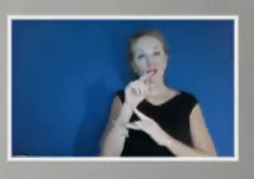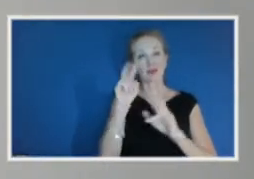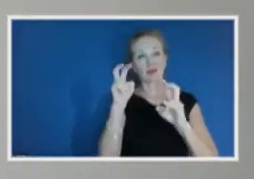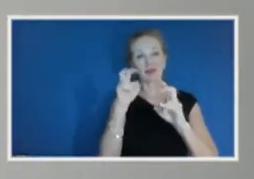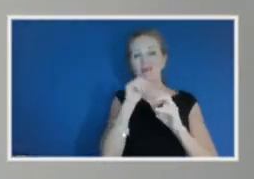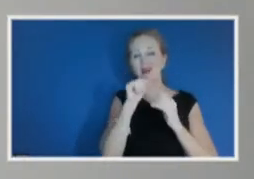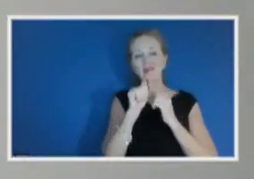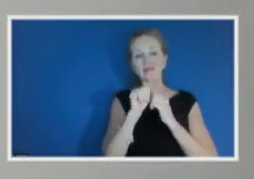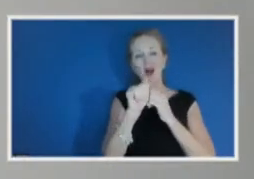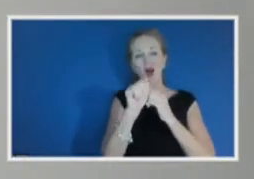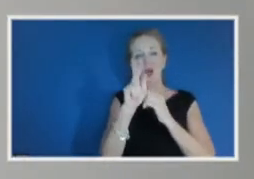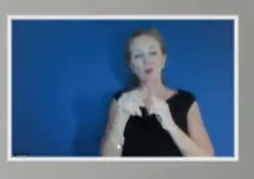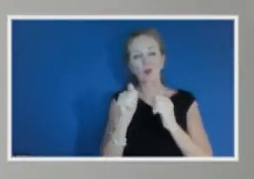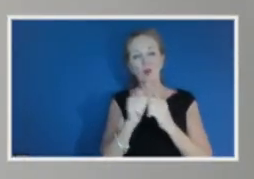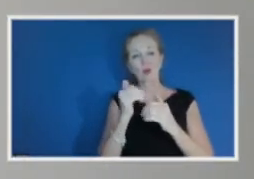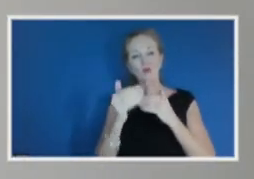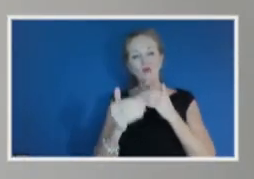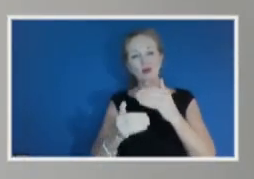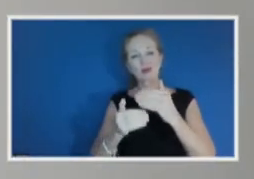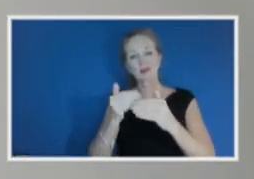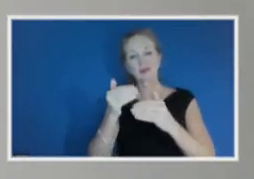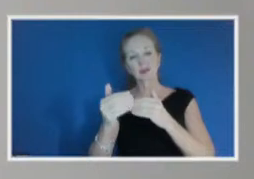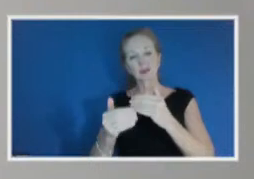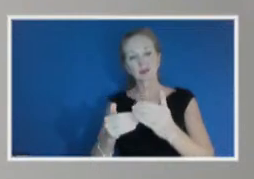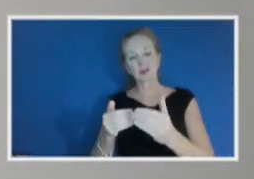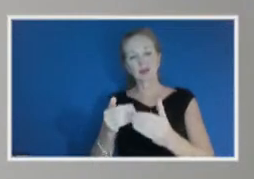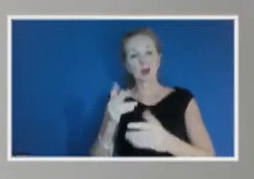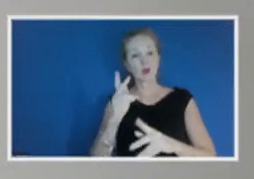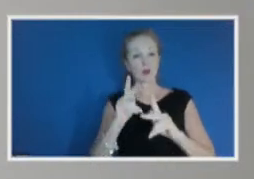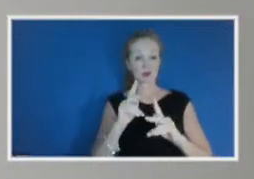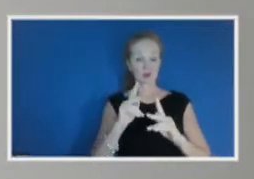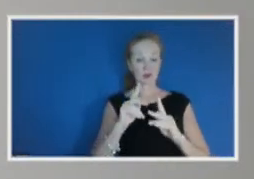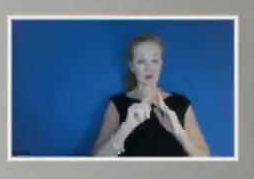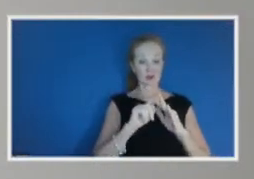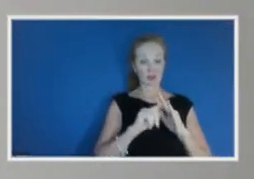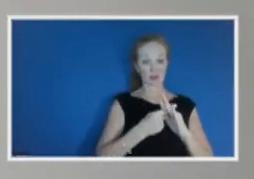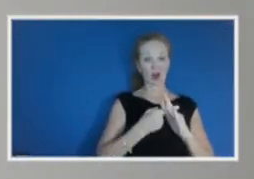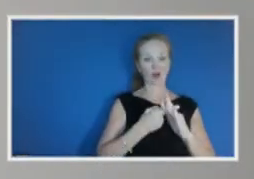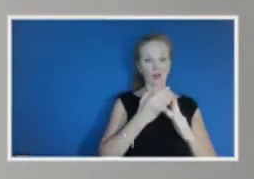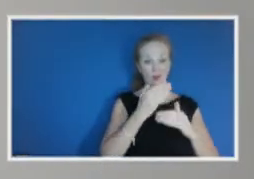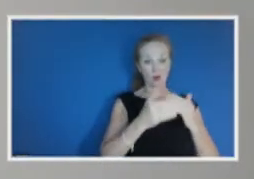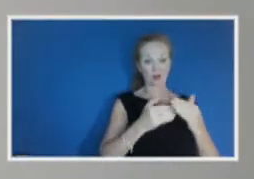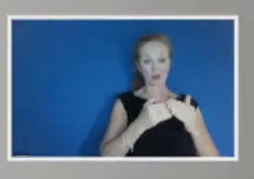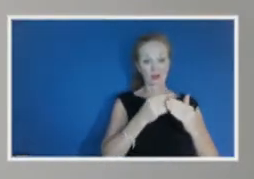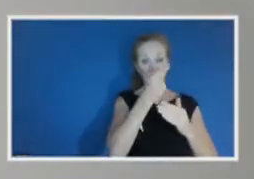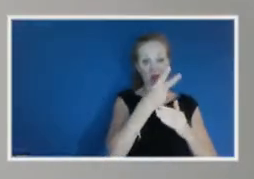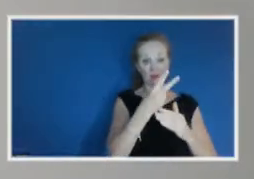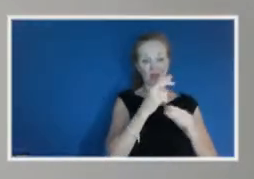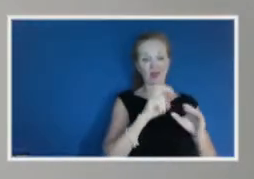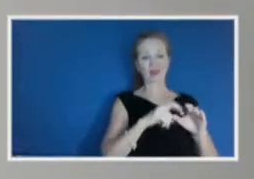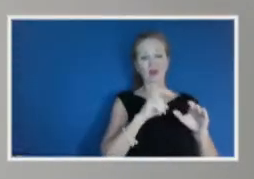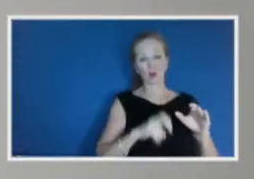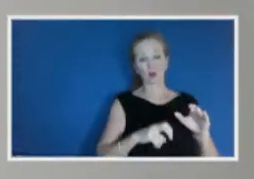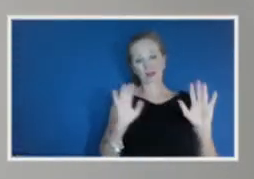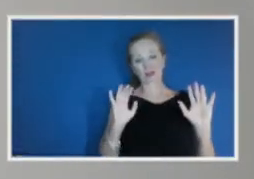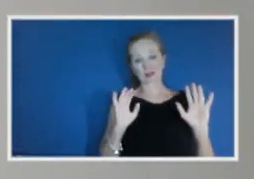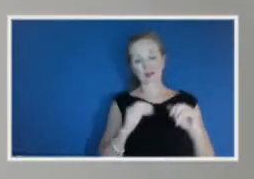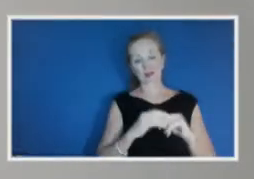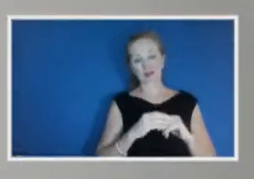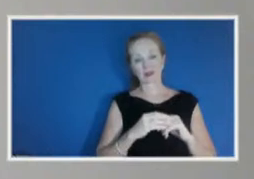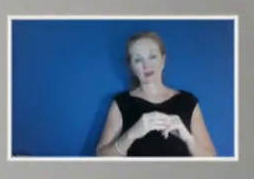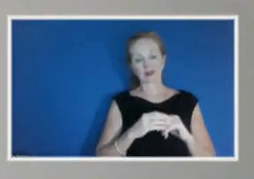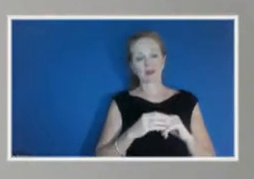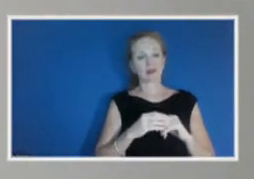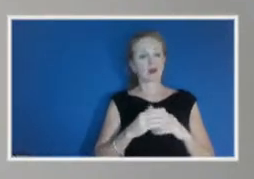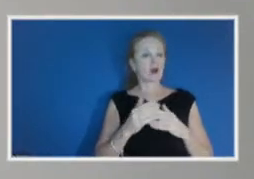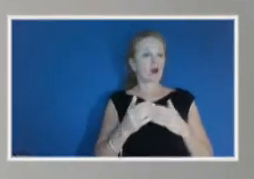through with the process. We'll have people get through half the process, and then they'll drop out, for